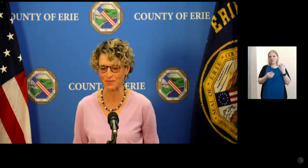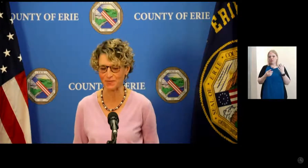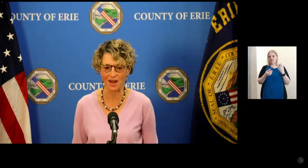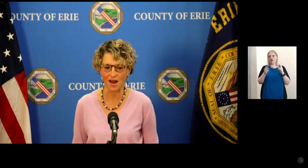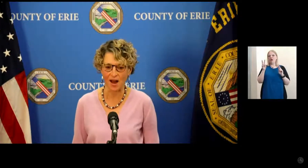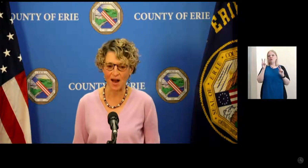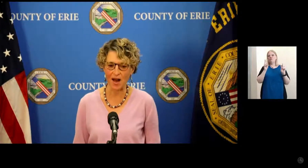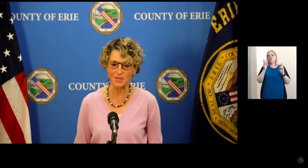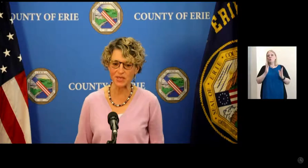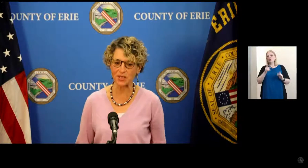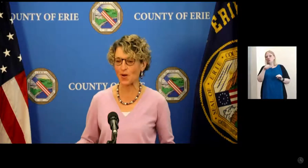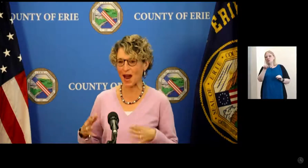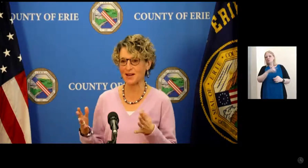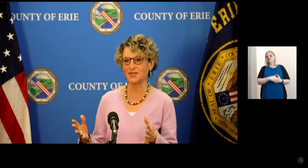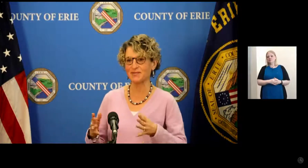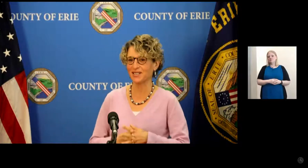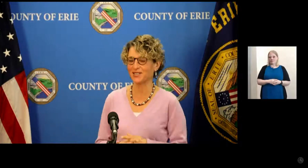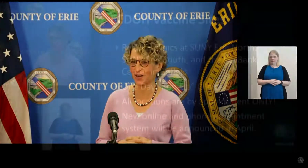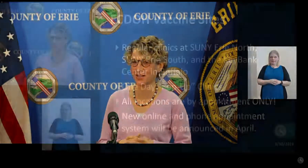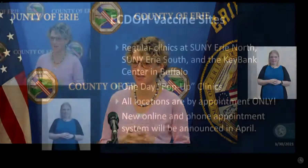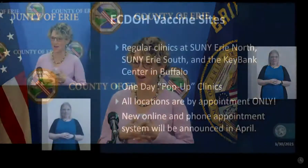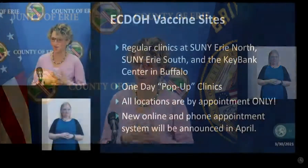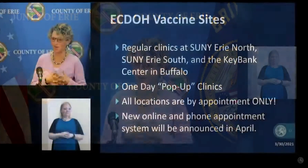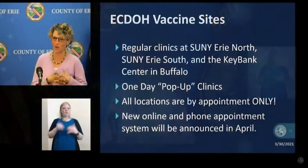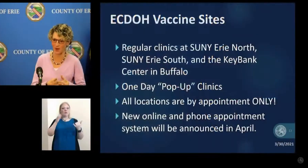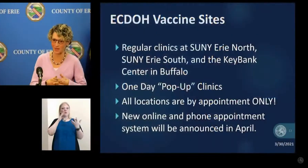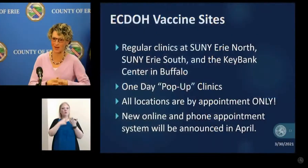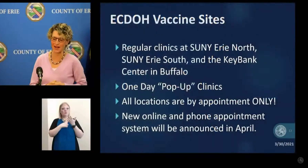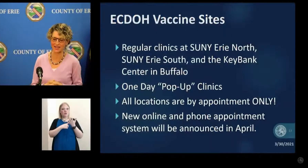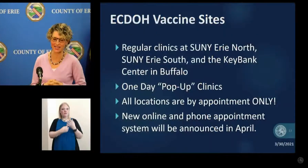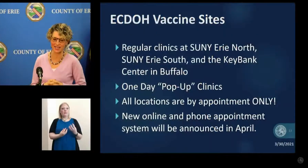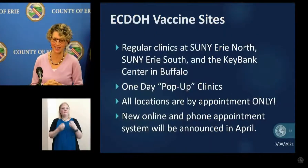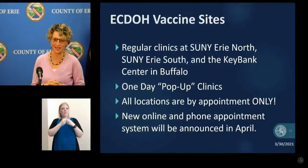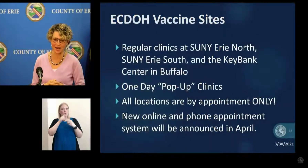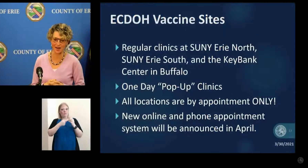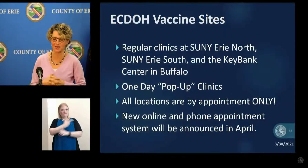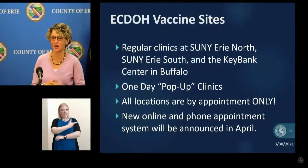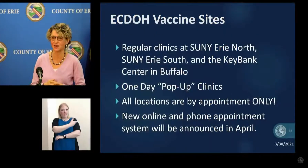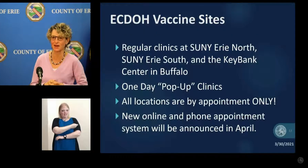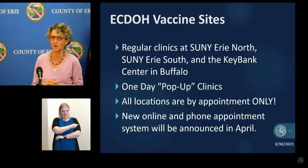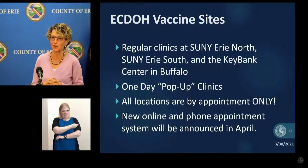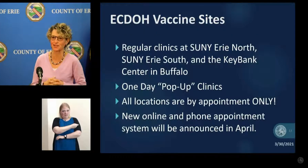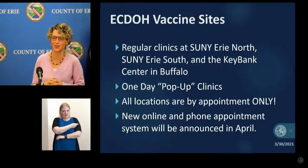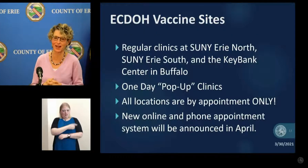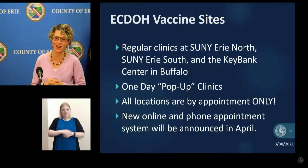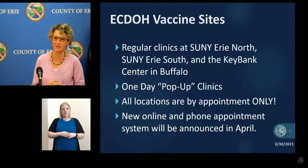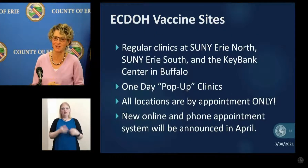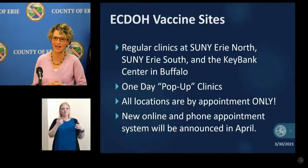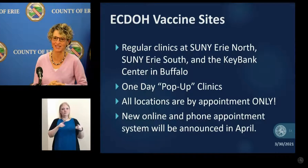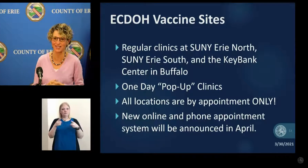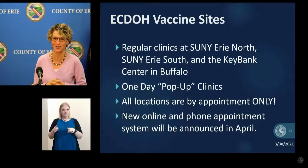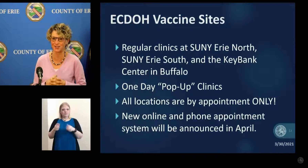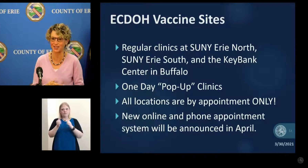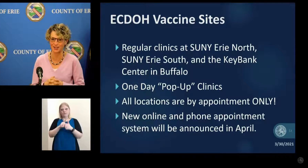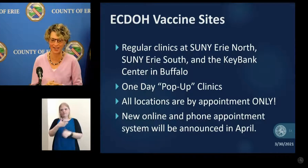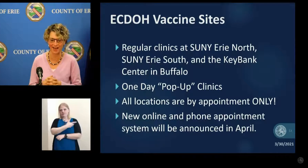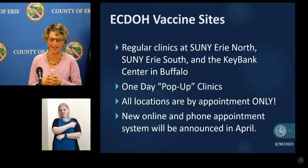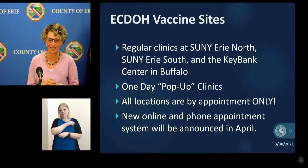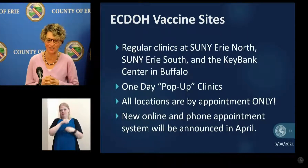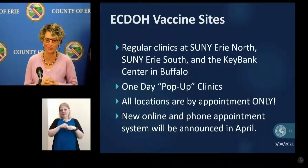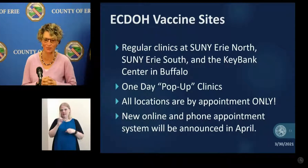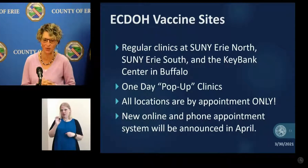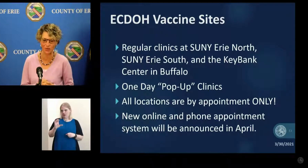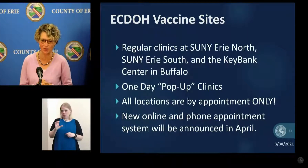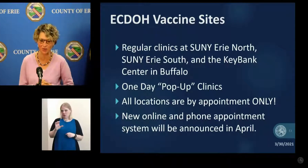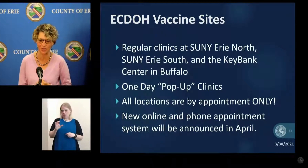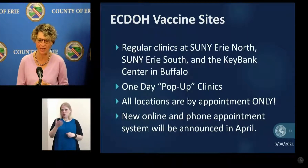there. So I'm going to be talking more about vaccine. I'm going to talk about what's going on with vaccinations in Erie County.